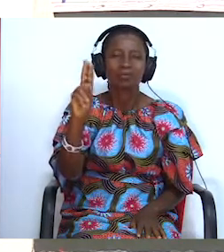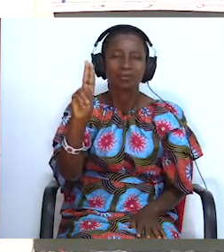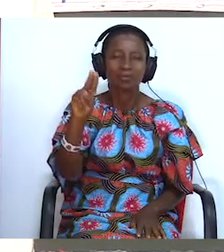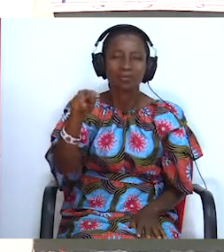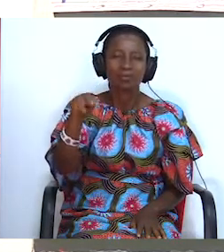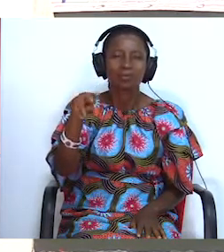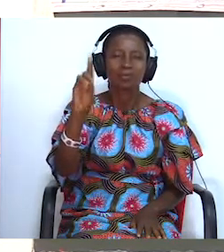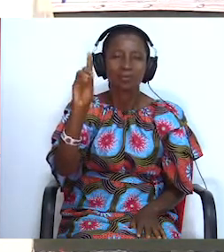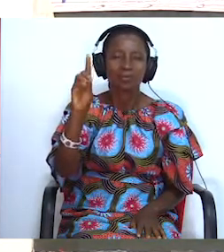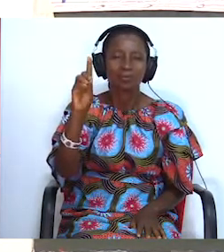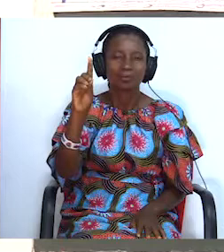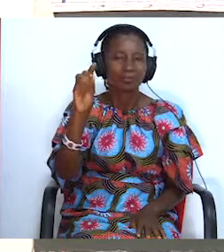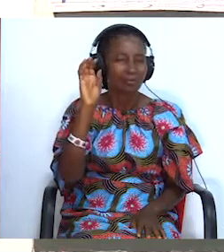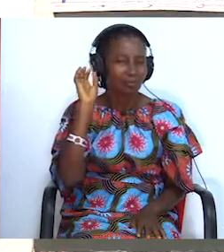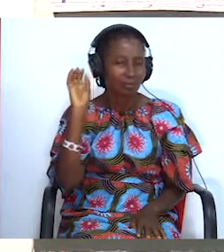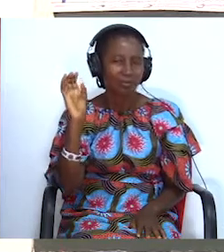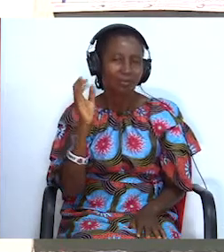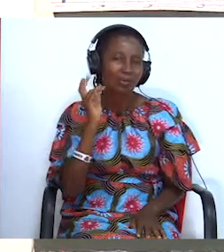Very good.